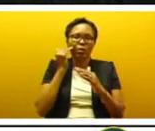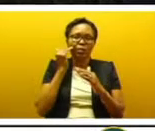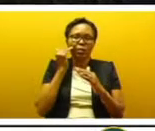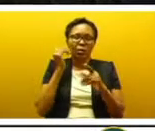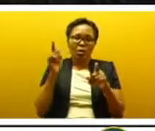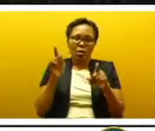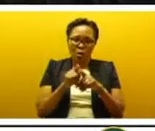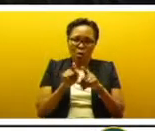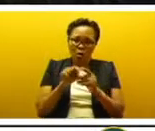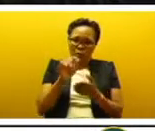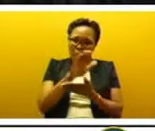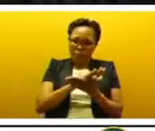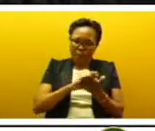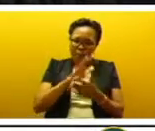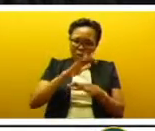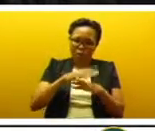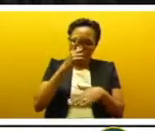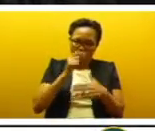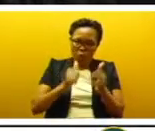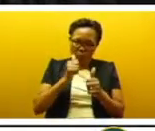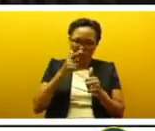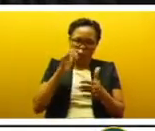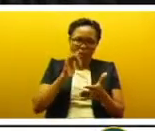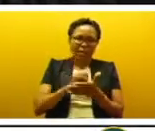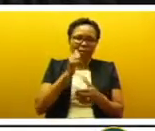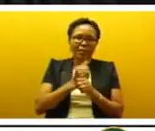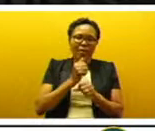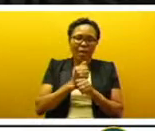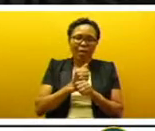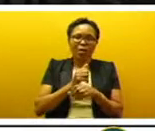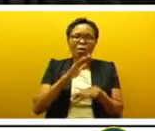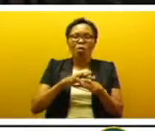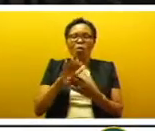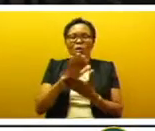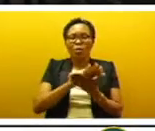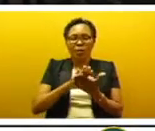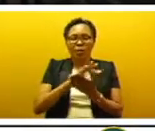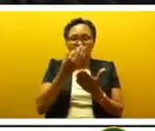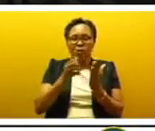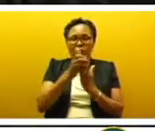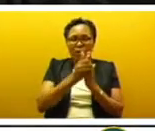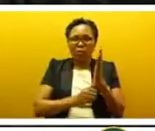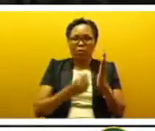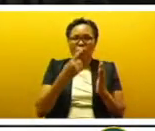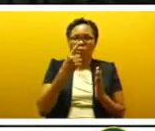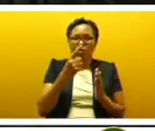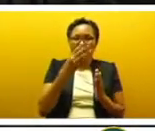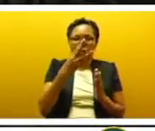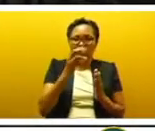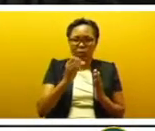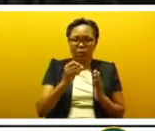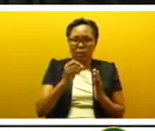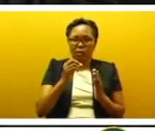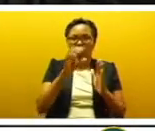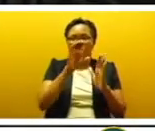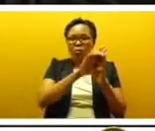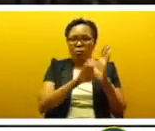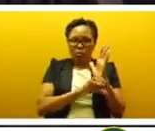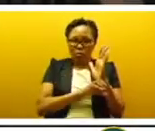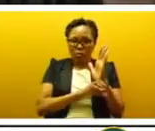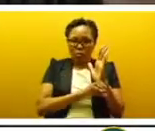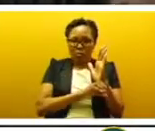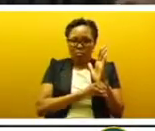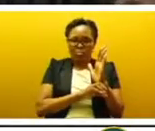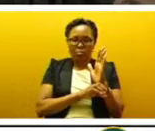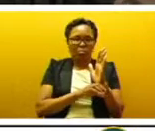that is done is on the basis of Article 140 of the Constitution. There is